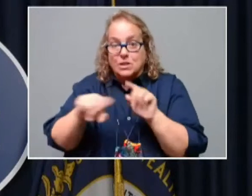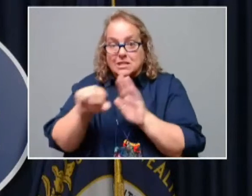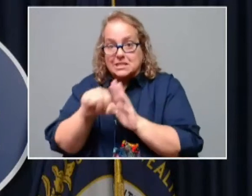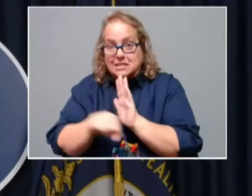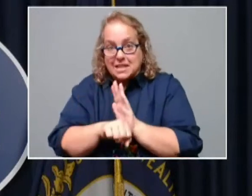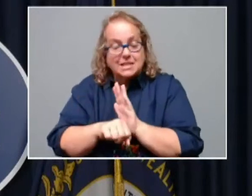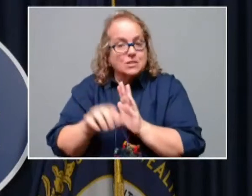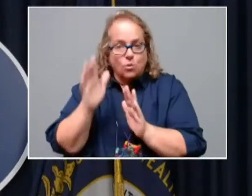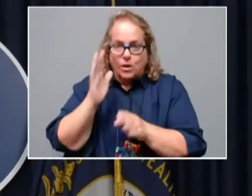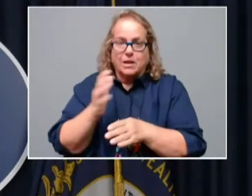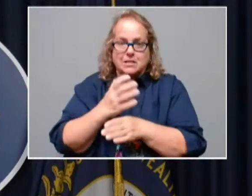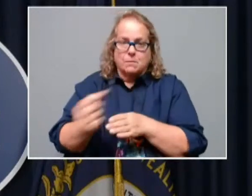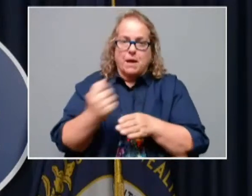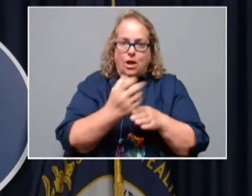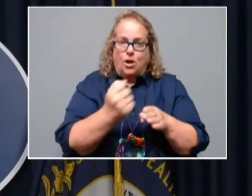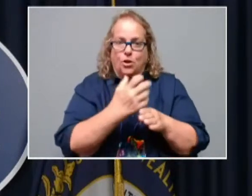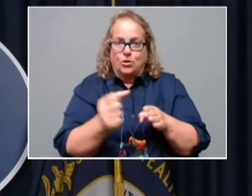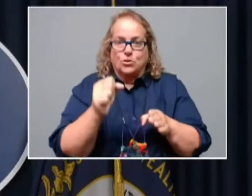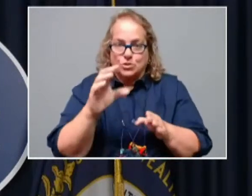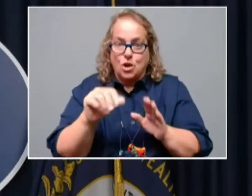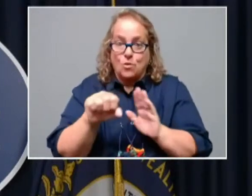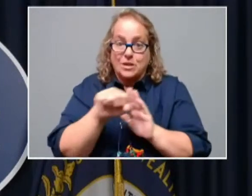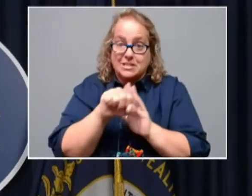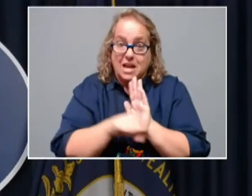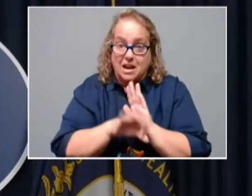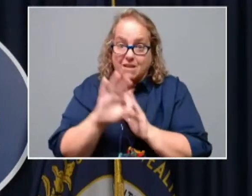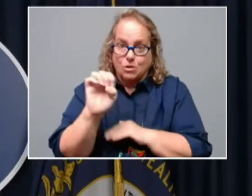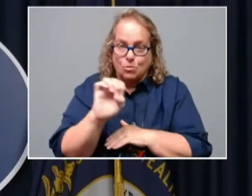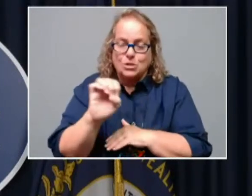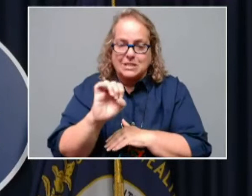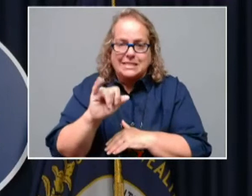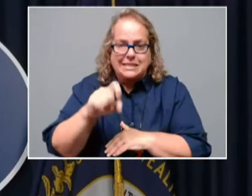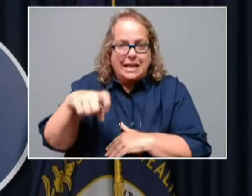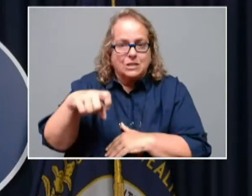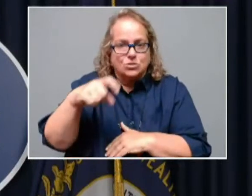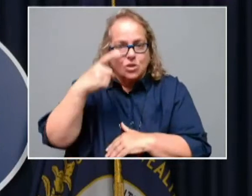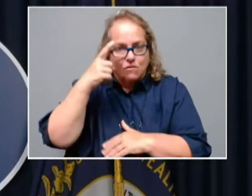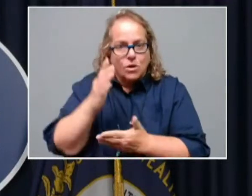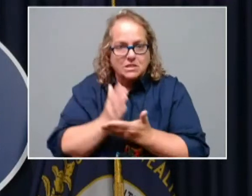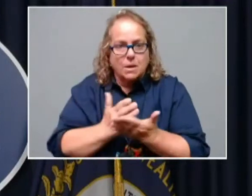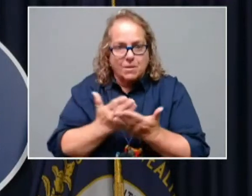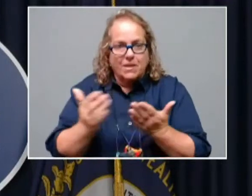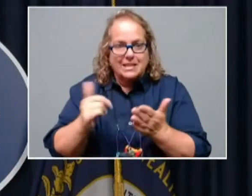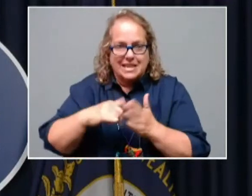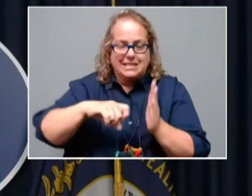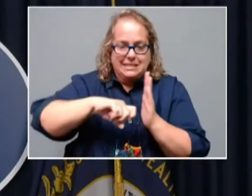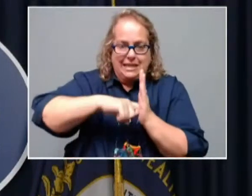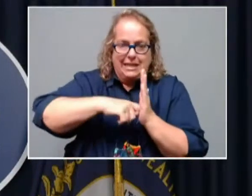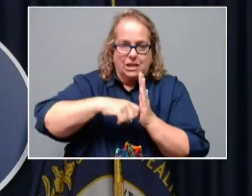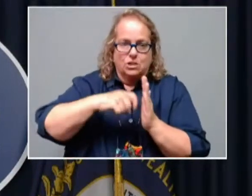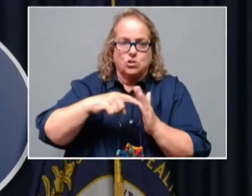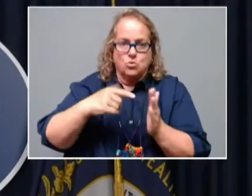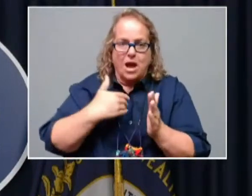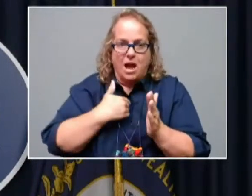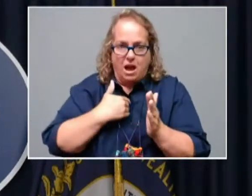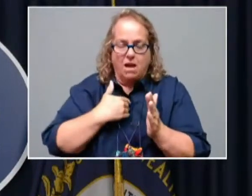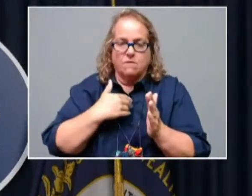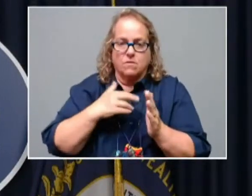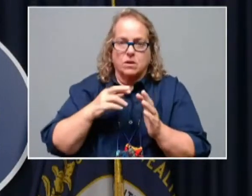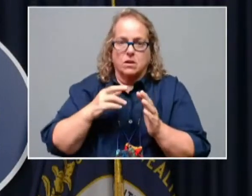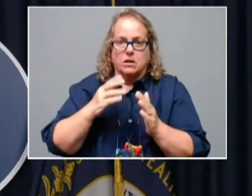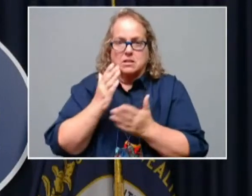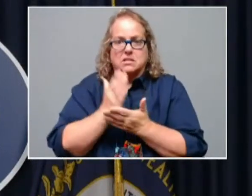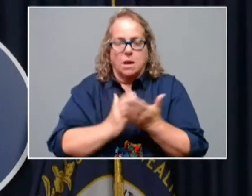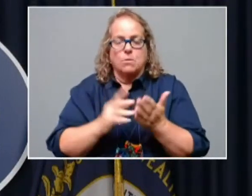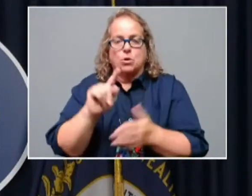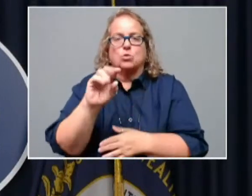is necessary for those, and in my mind, is the key to at least have some belt and suspender tools that we